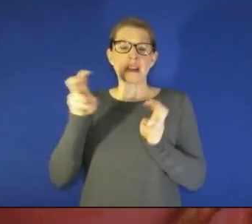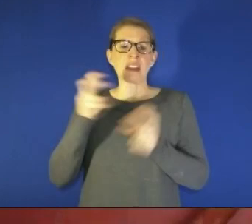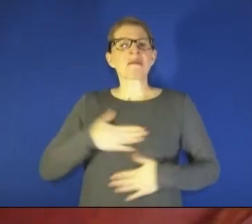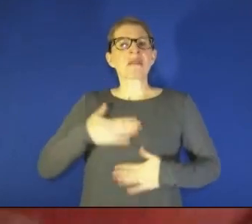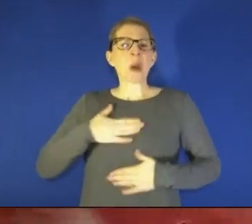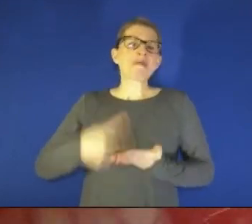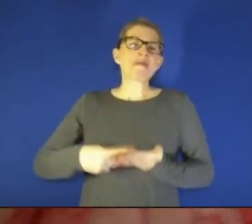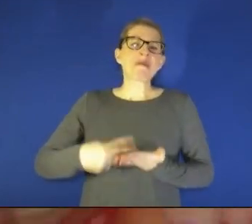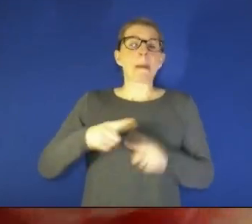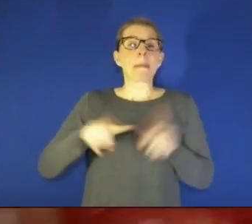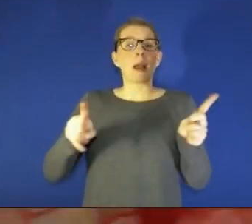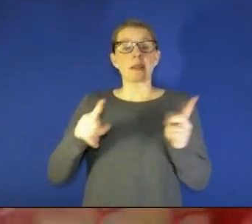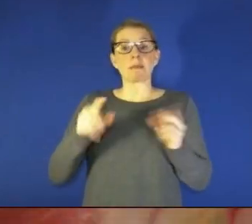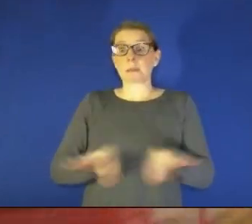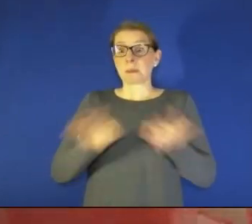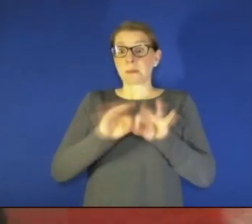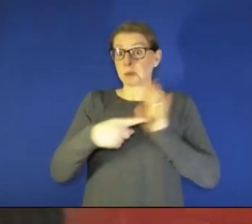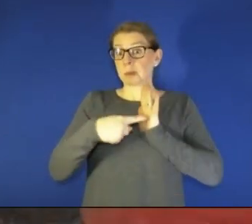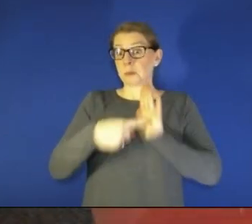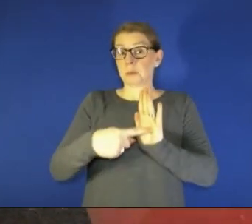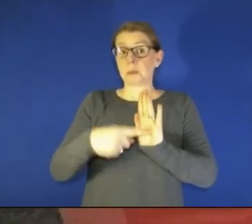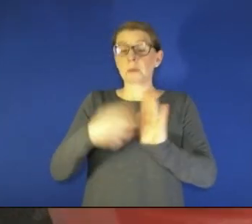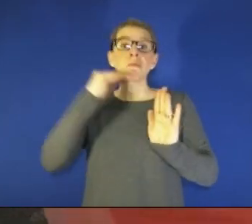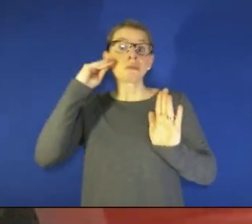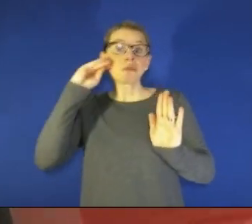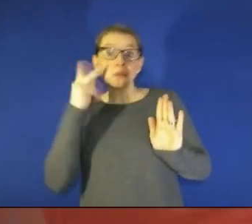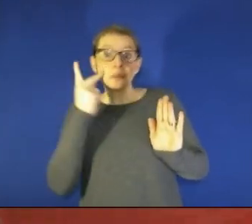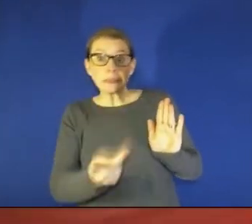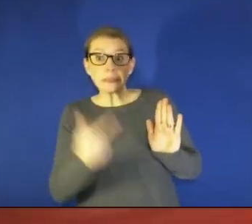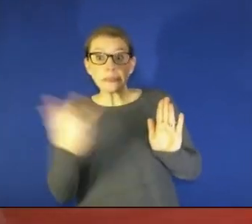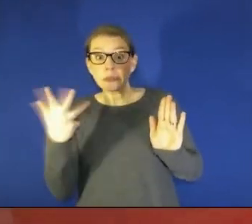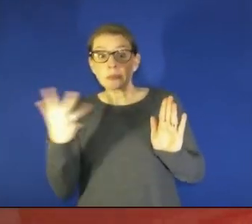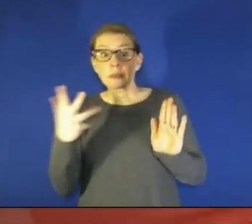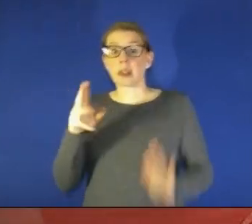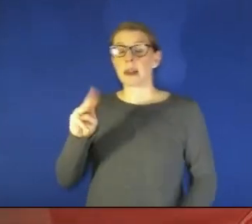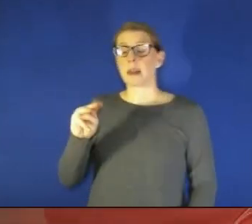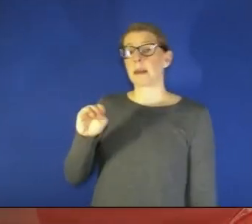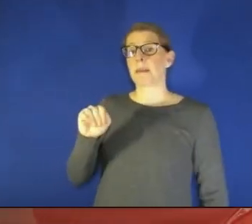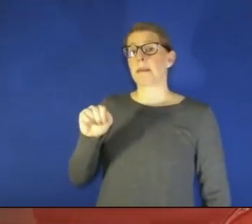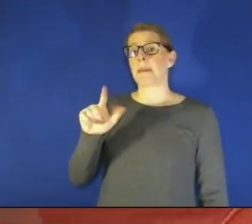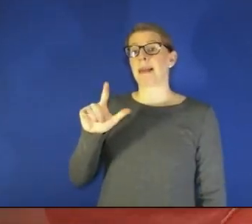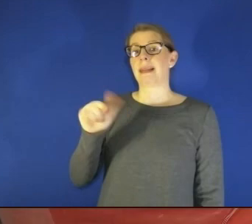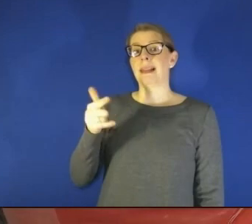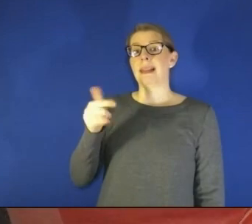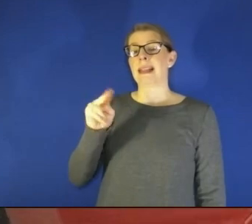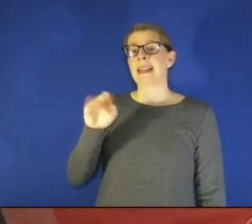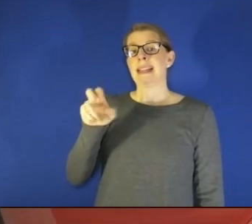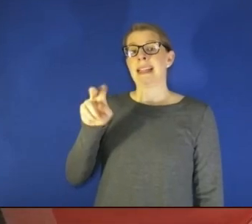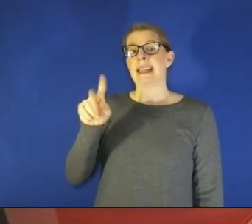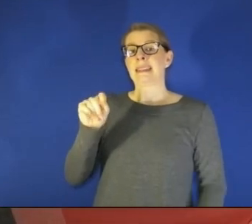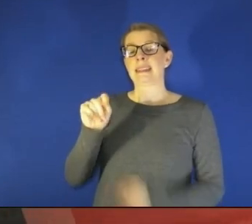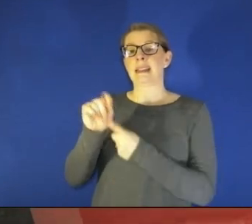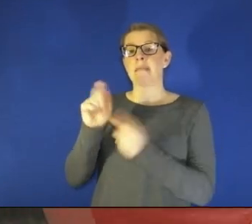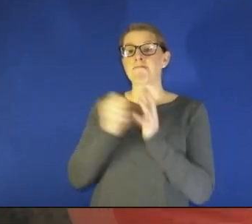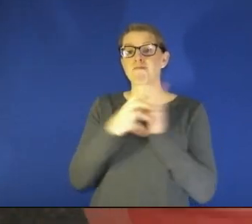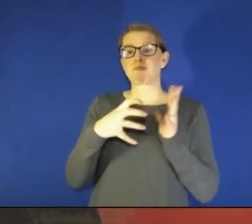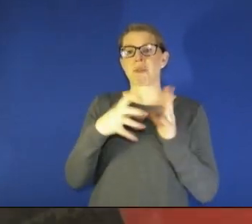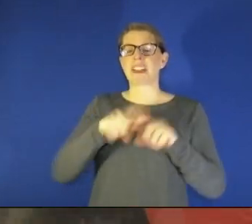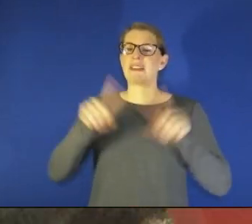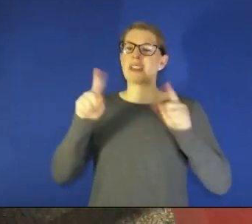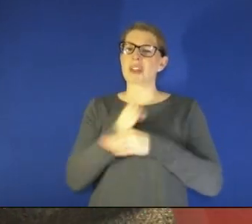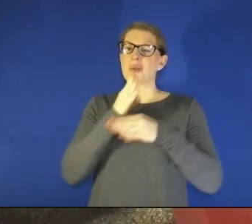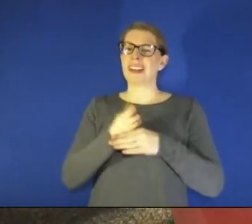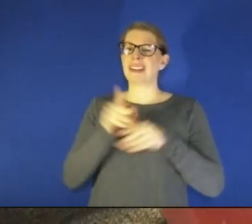to show you guys at home what you're seeing here. Now, these are malignant polyps. Correct. So what's the difference between these and what we saw on the other